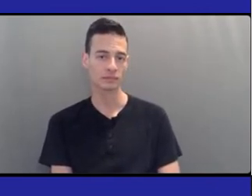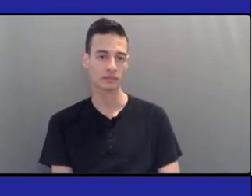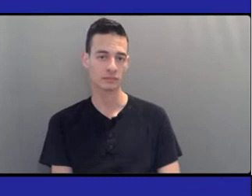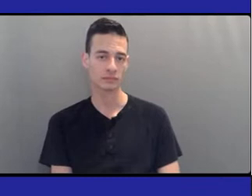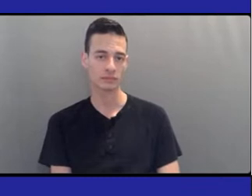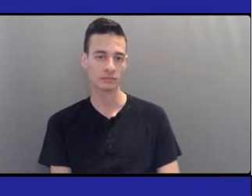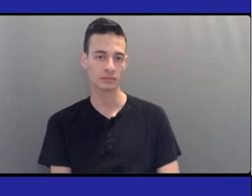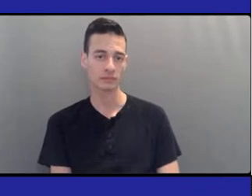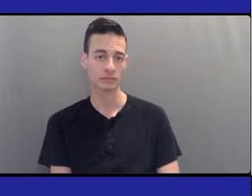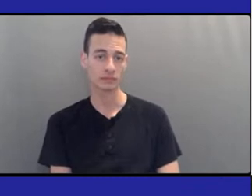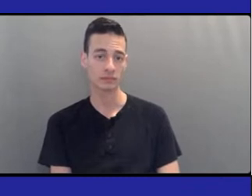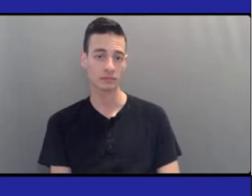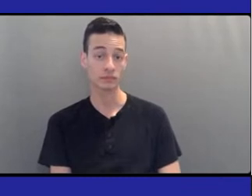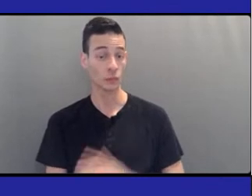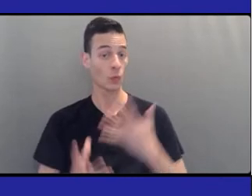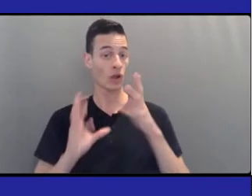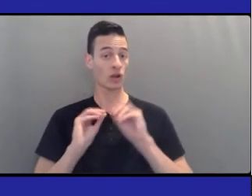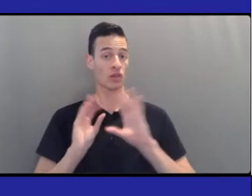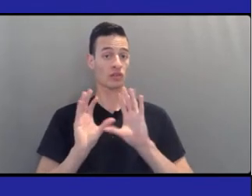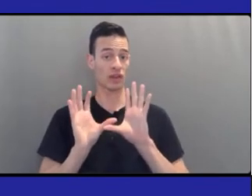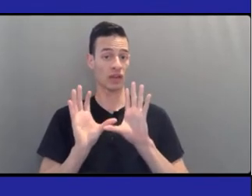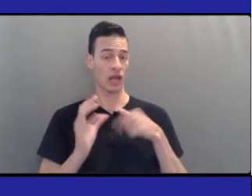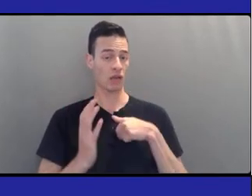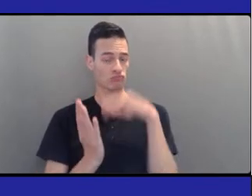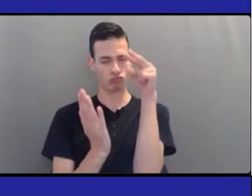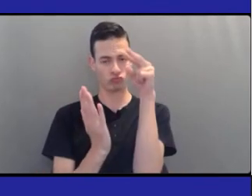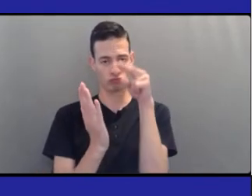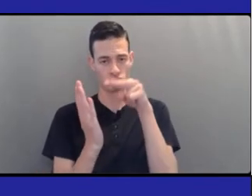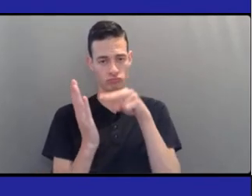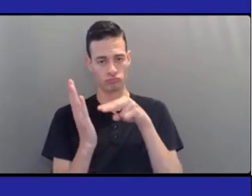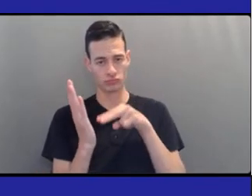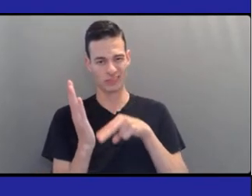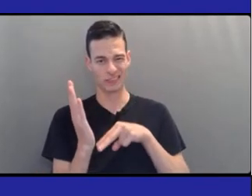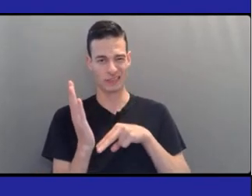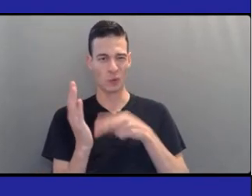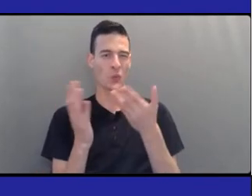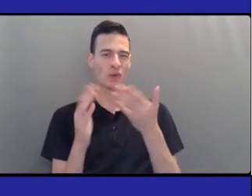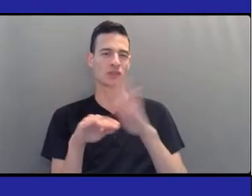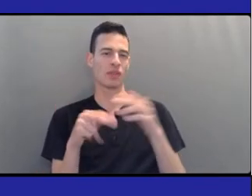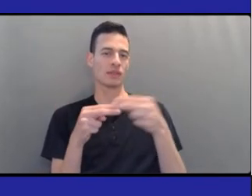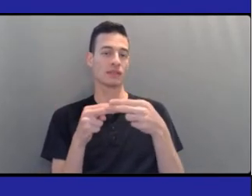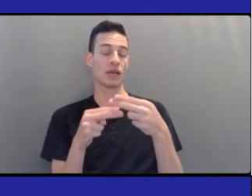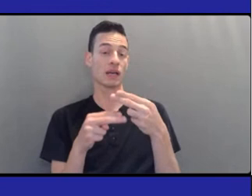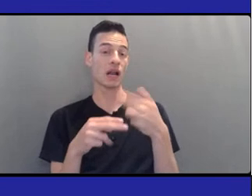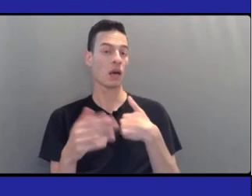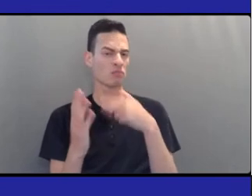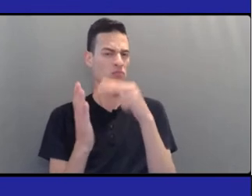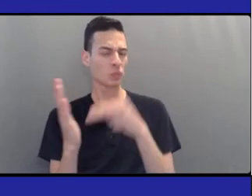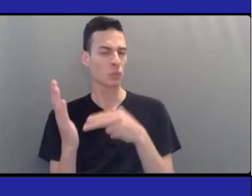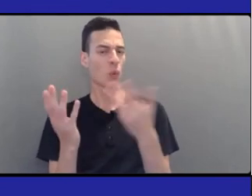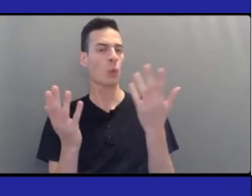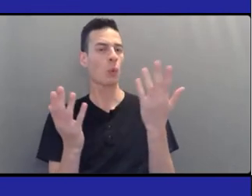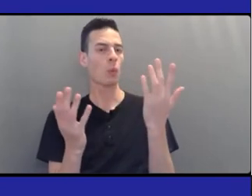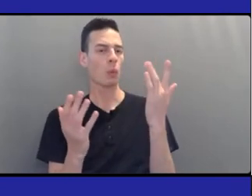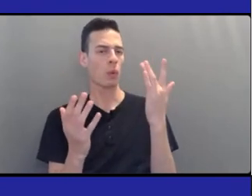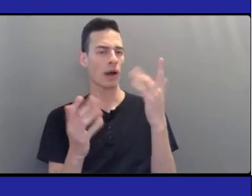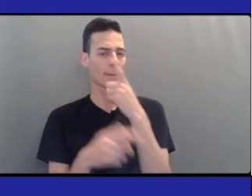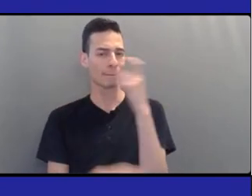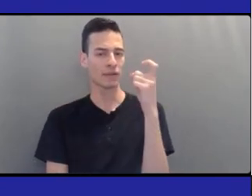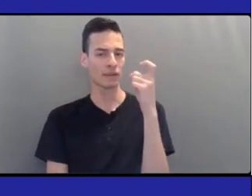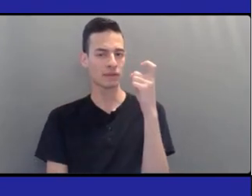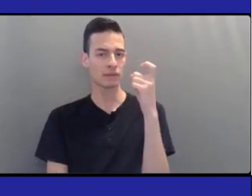28, 2026. I want to clarify that I'm reading the resolution because appointments to this board are